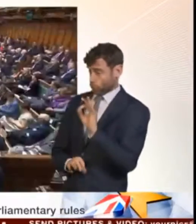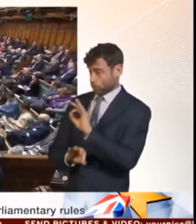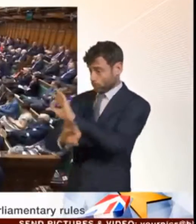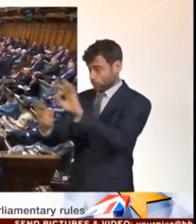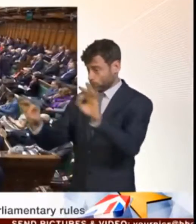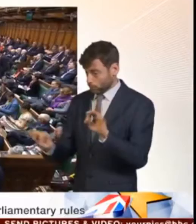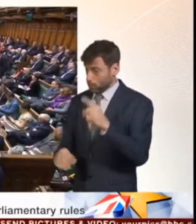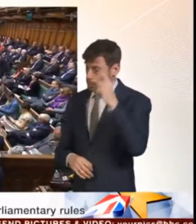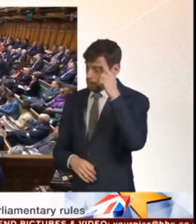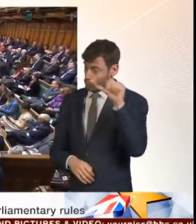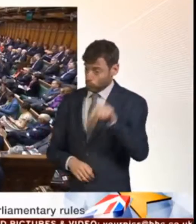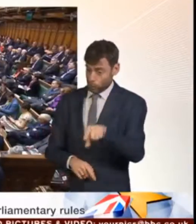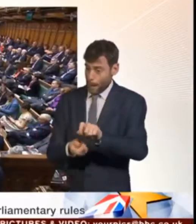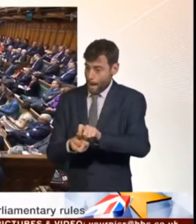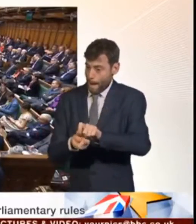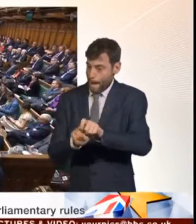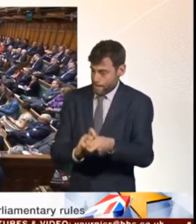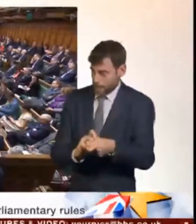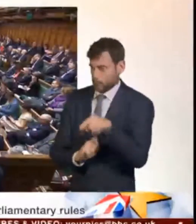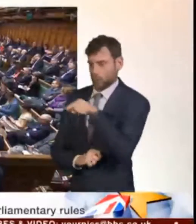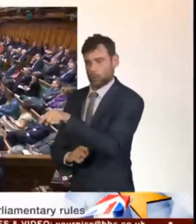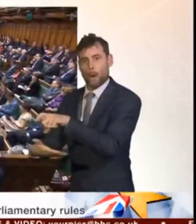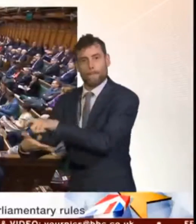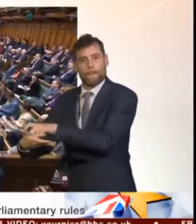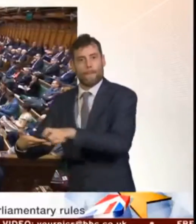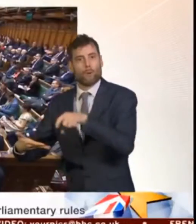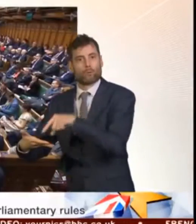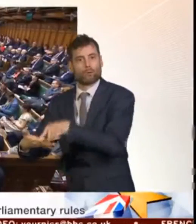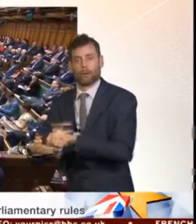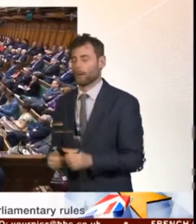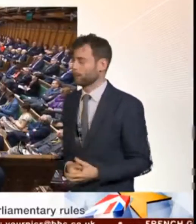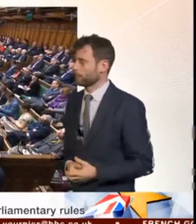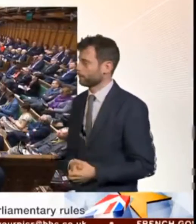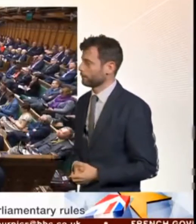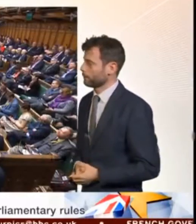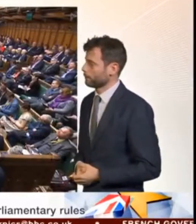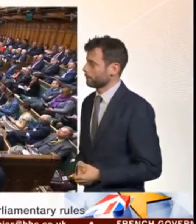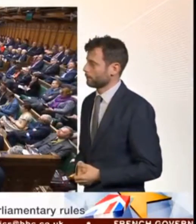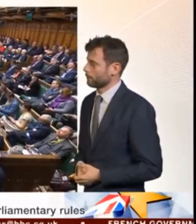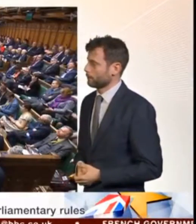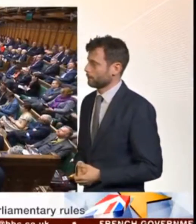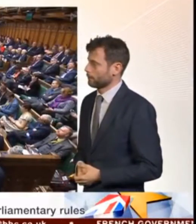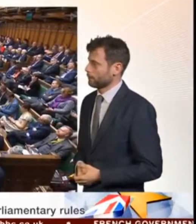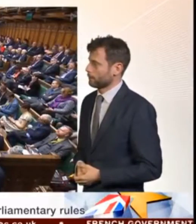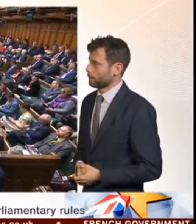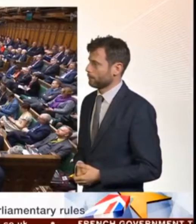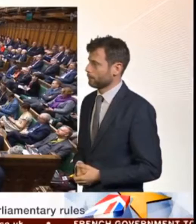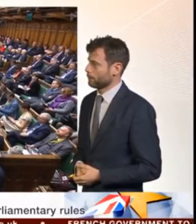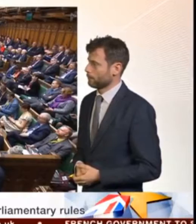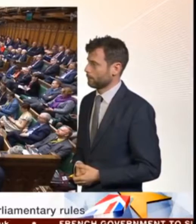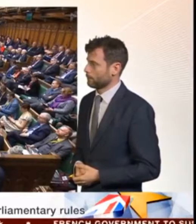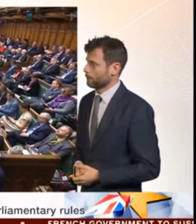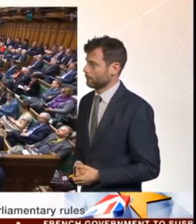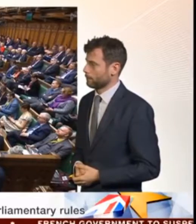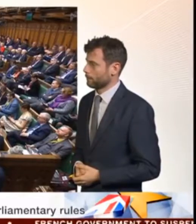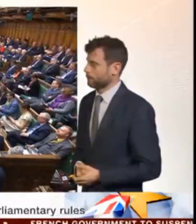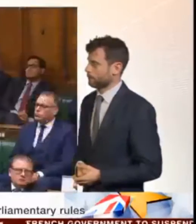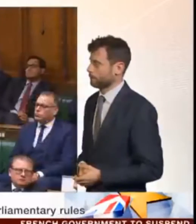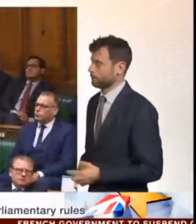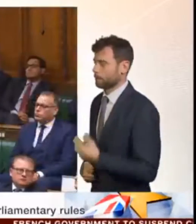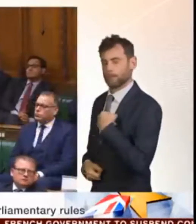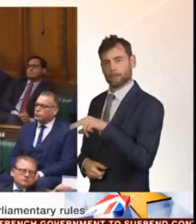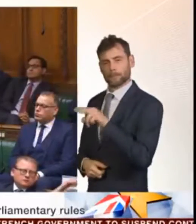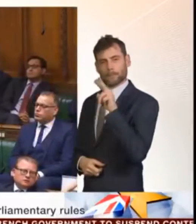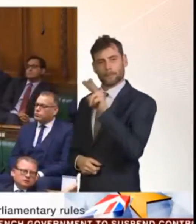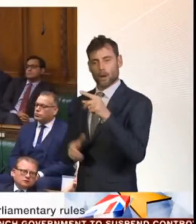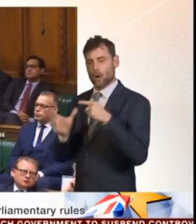William Cash. Thank you, Mr. Speaker. I must say that I found the answers given by the